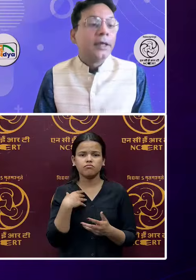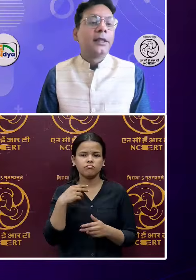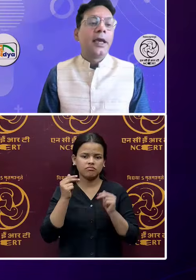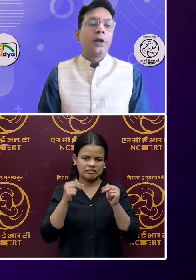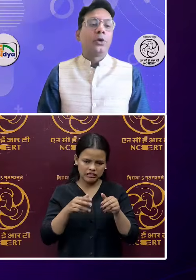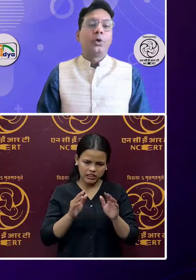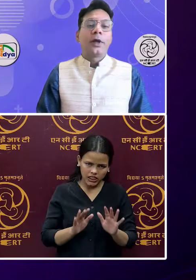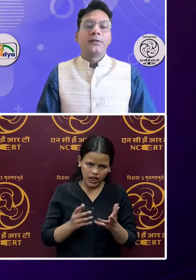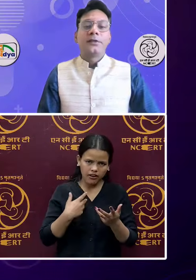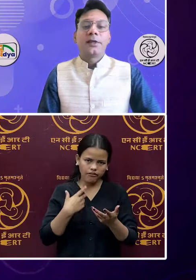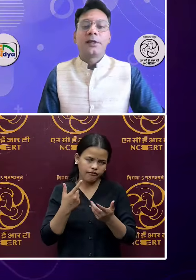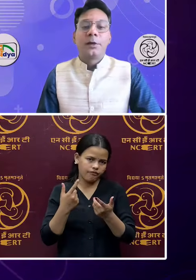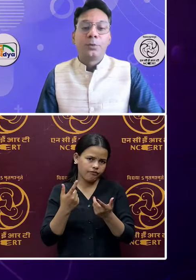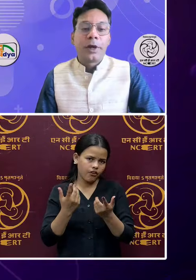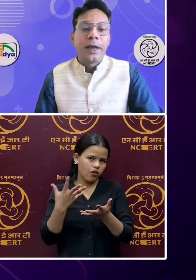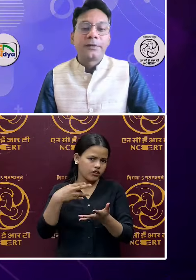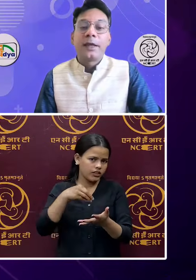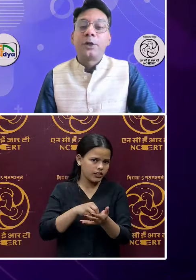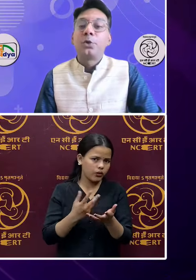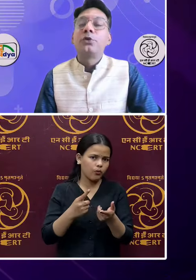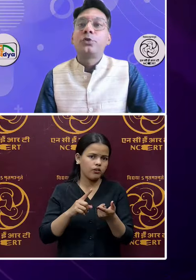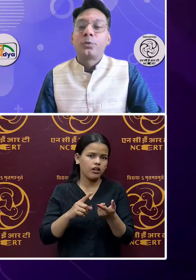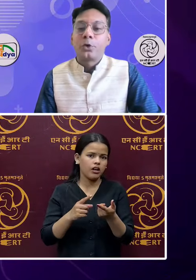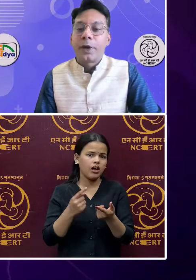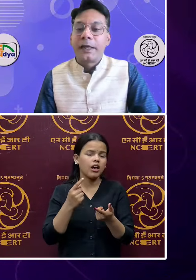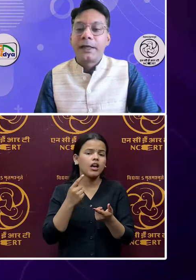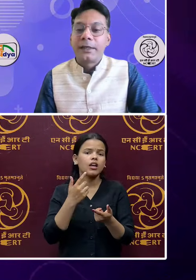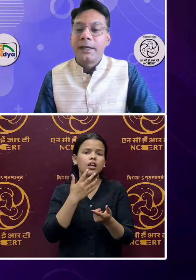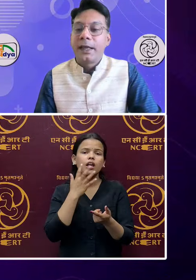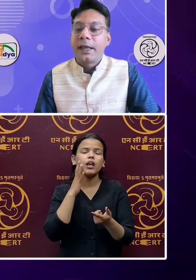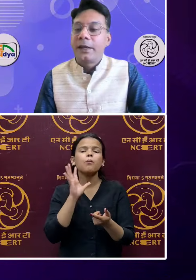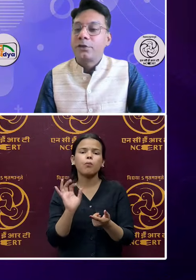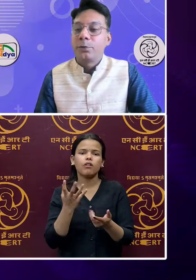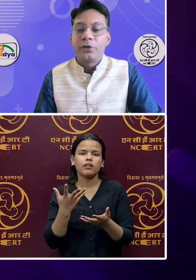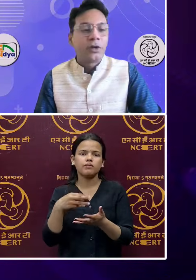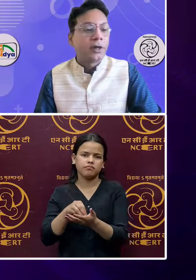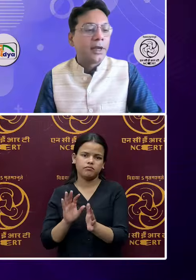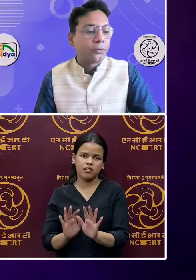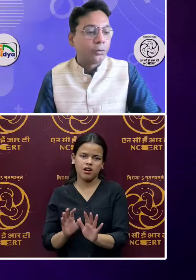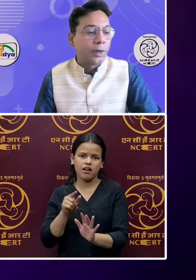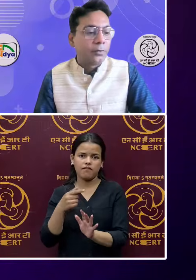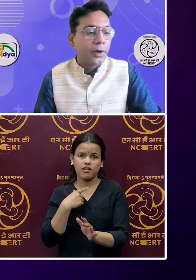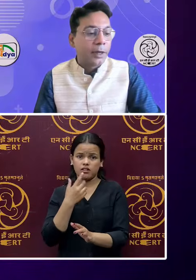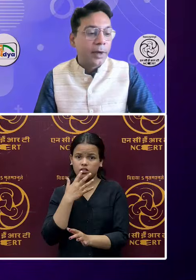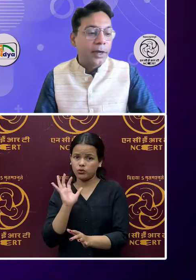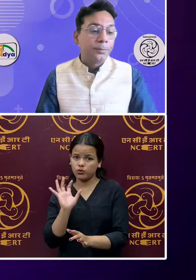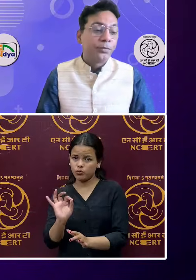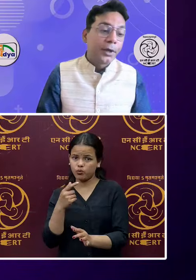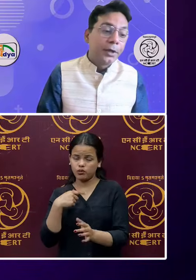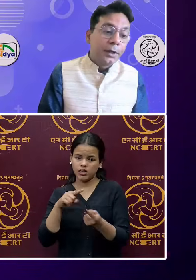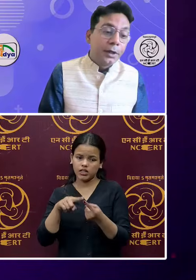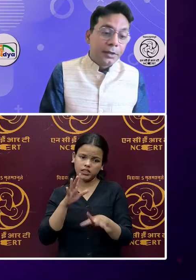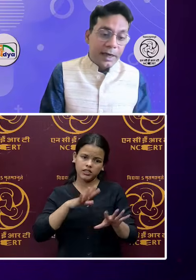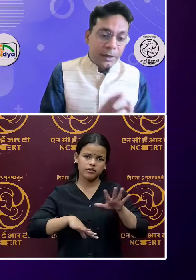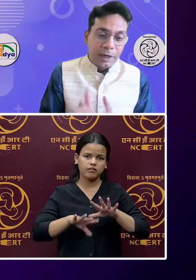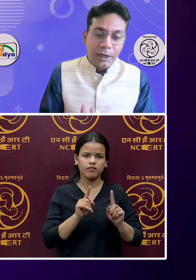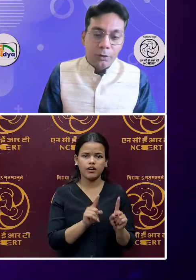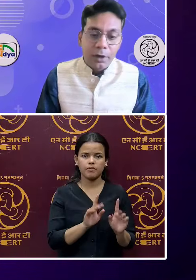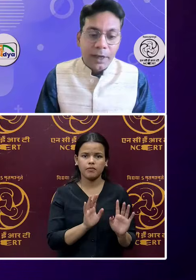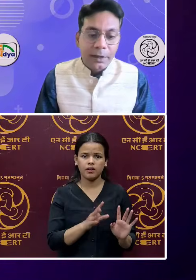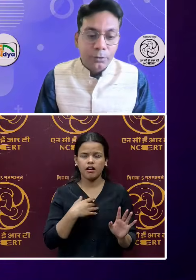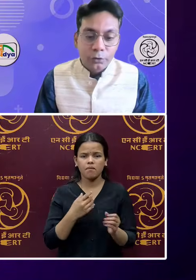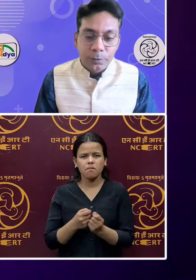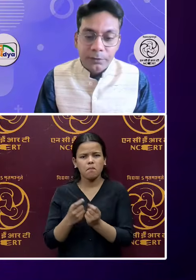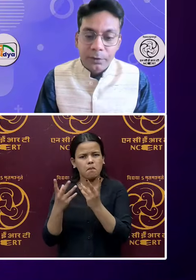courses. They include essential components and tools to provide real and simulation classroom environment. There are